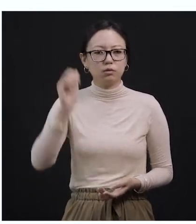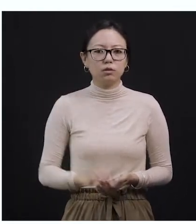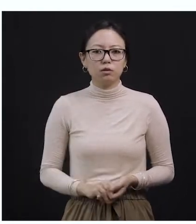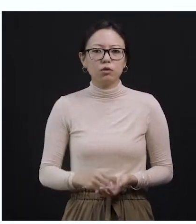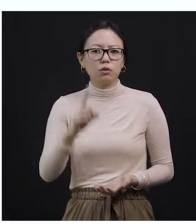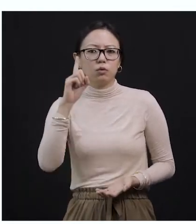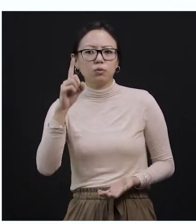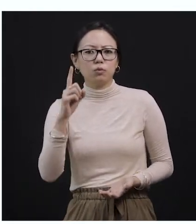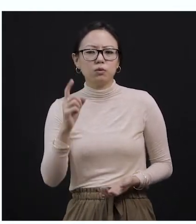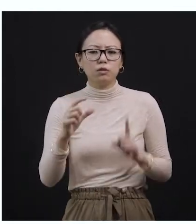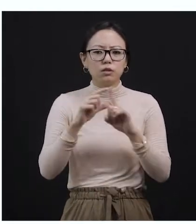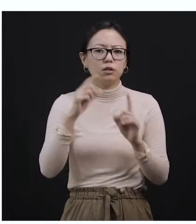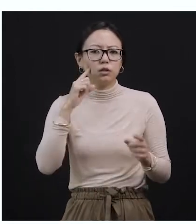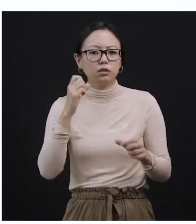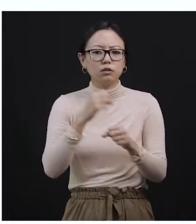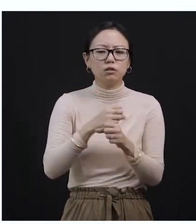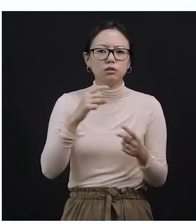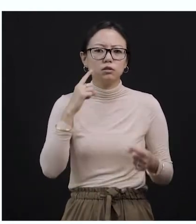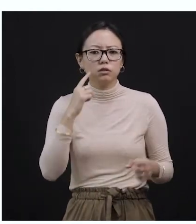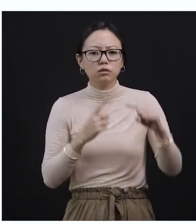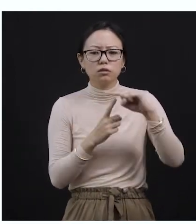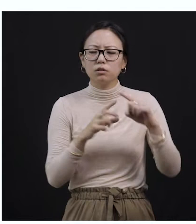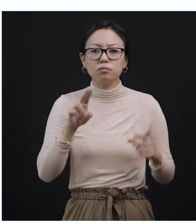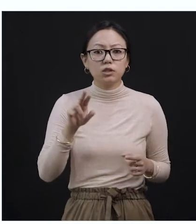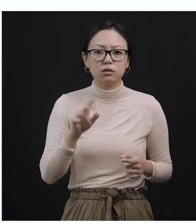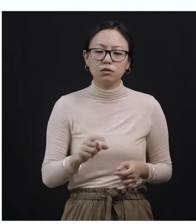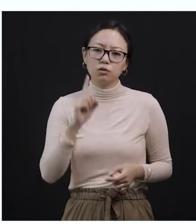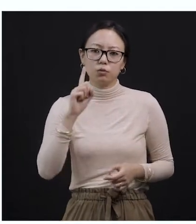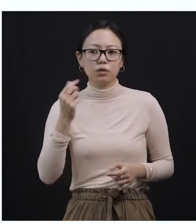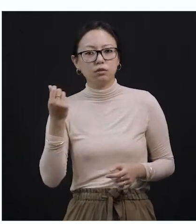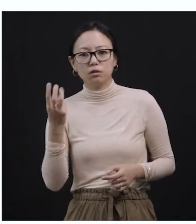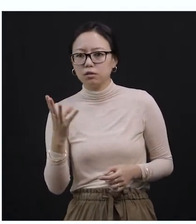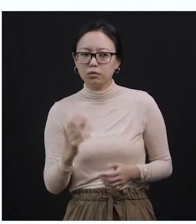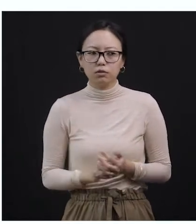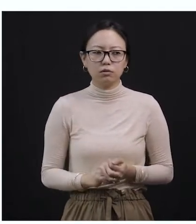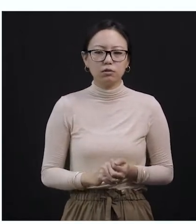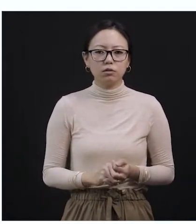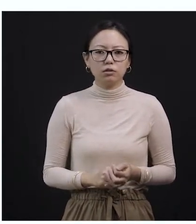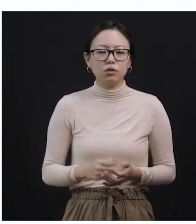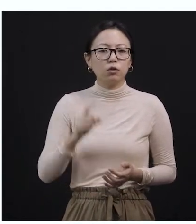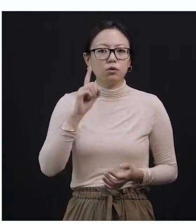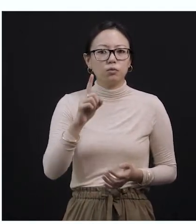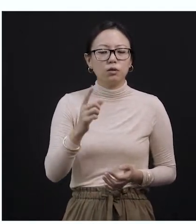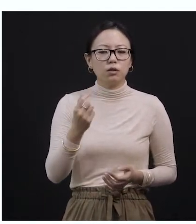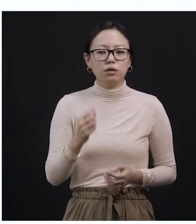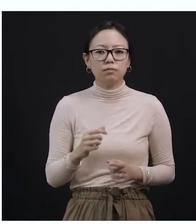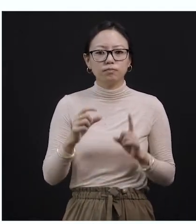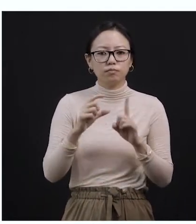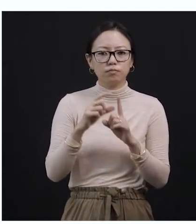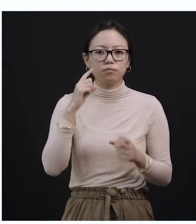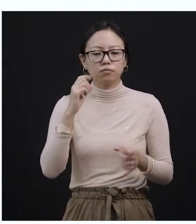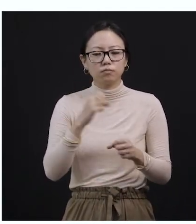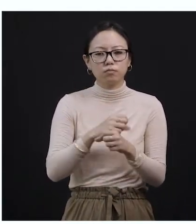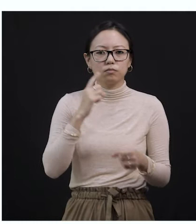digit number, let's count these numbers that are shown in the board. 1, 2, 3,